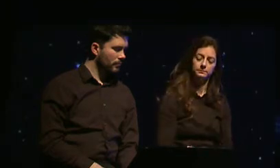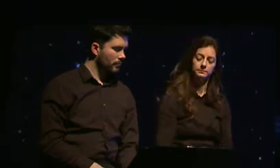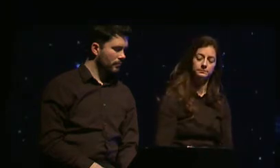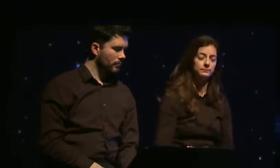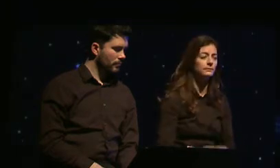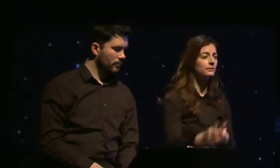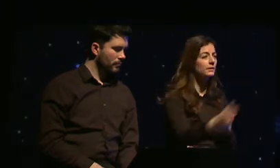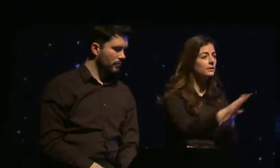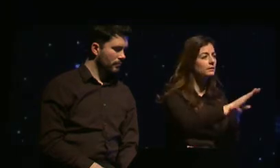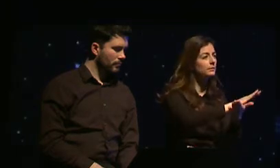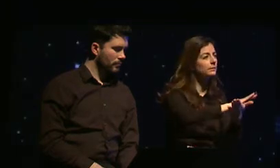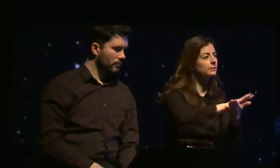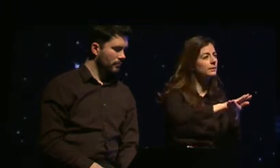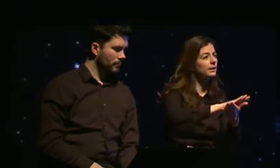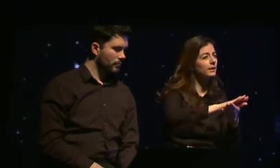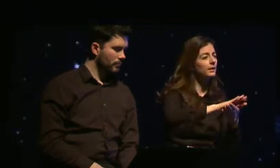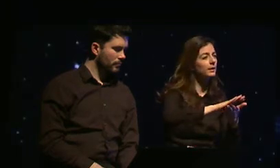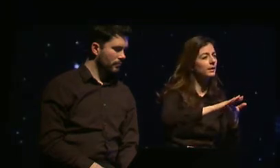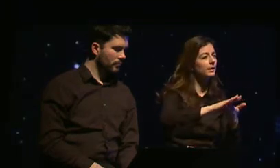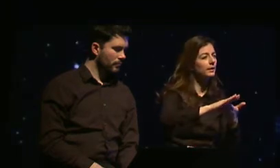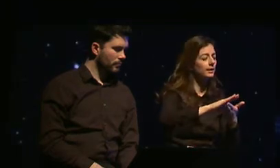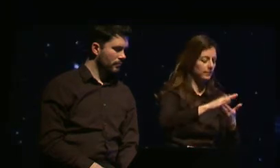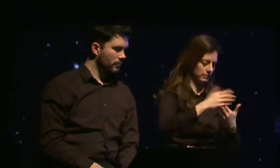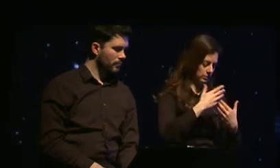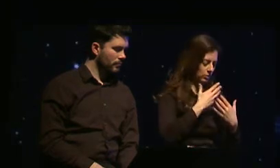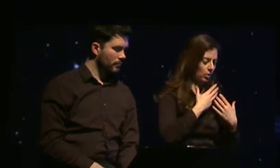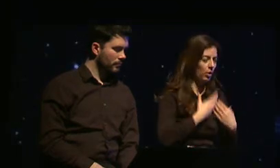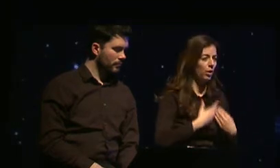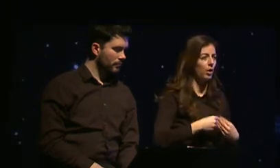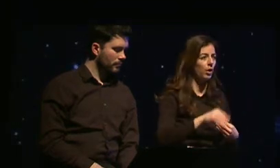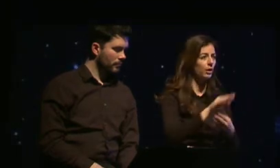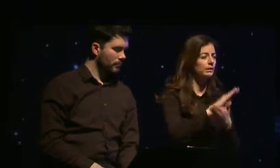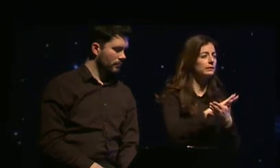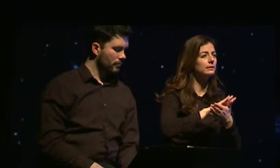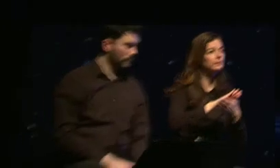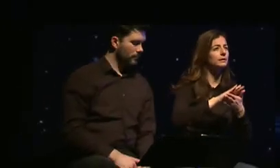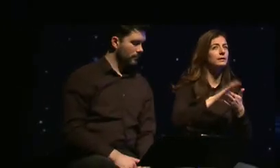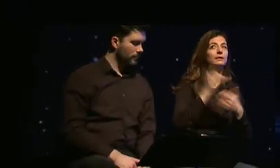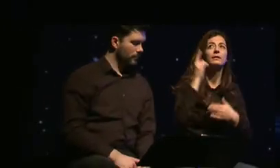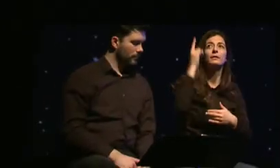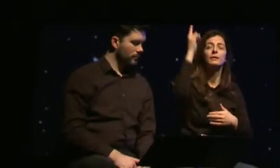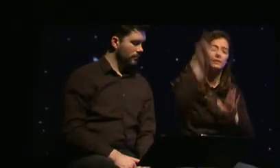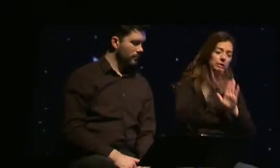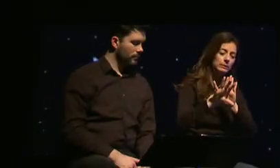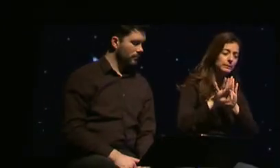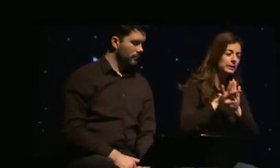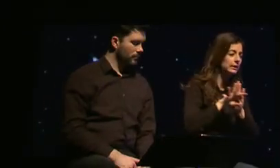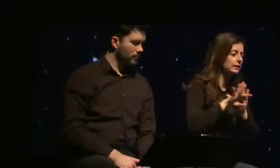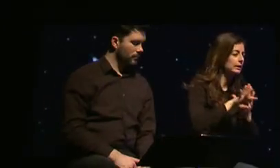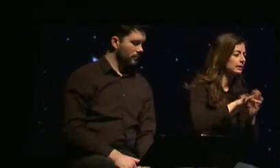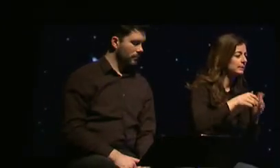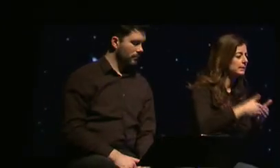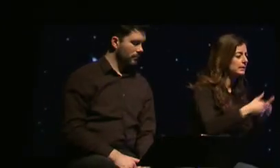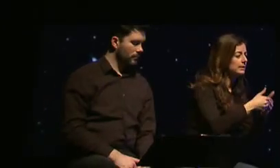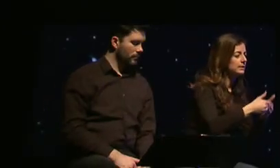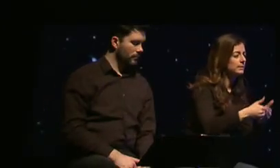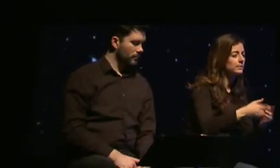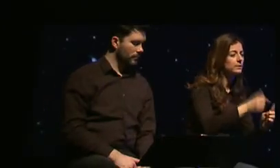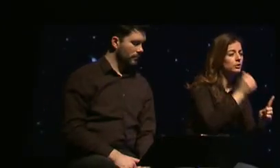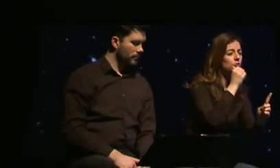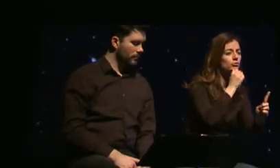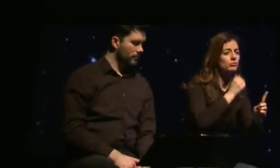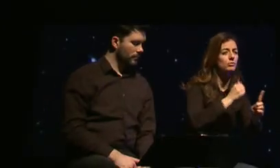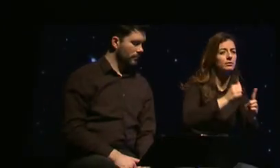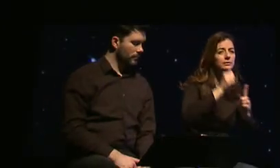with the humble heart. Allah loved you all and chose you from the start. You were a baby, a girl, a boy, a